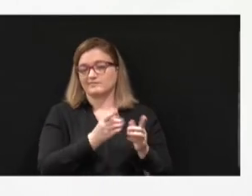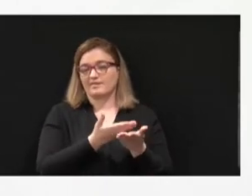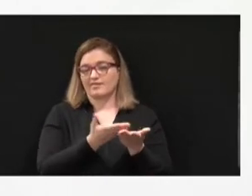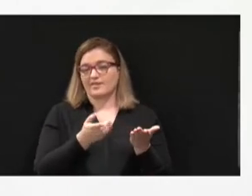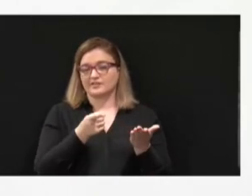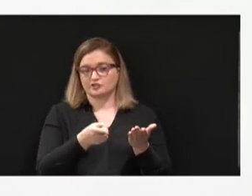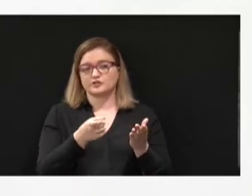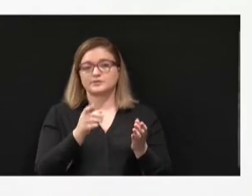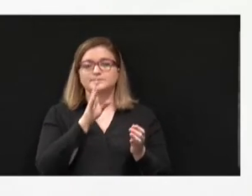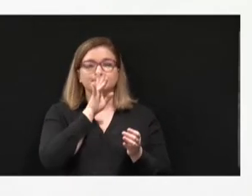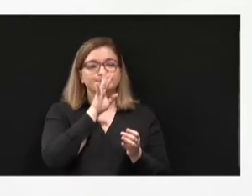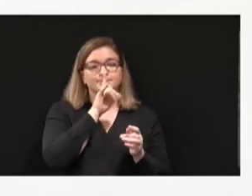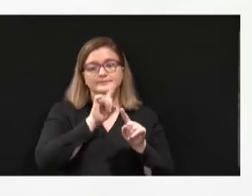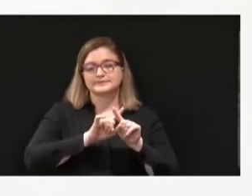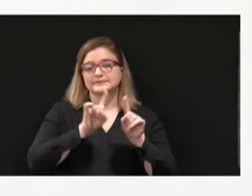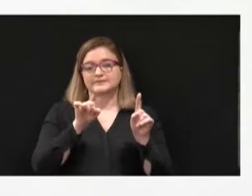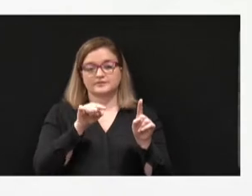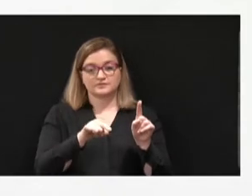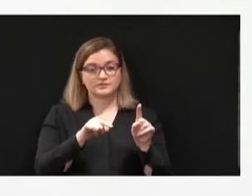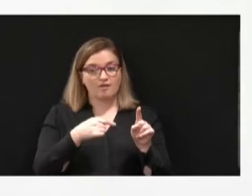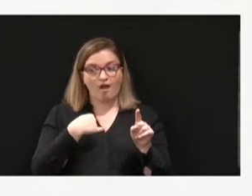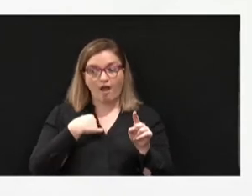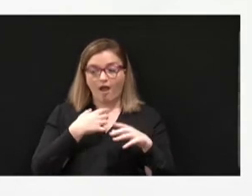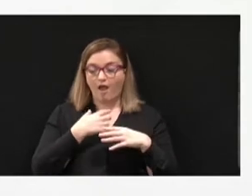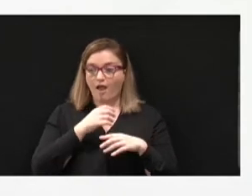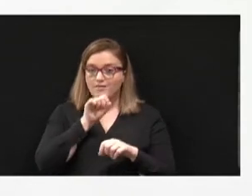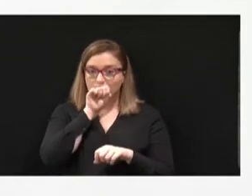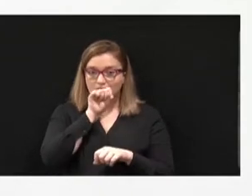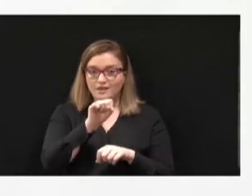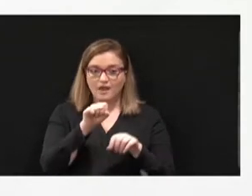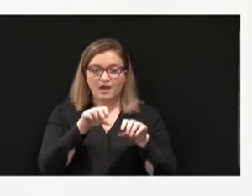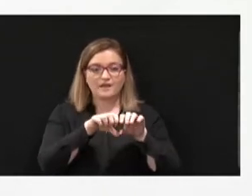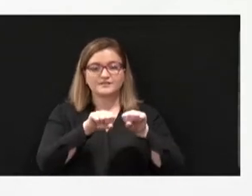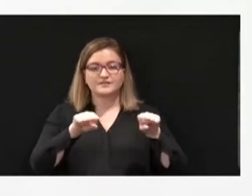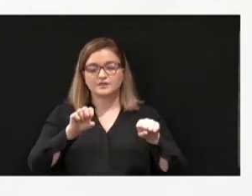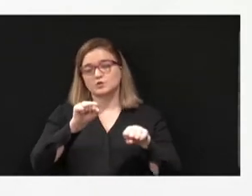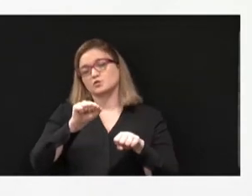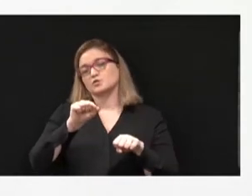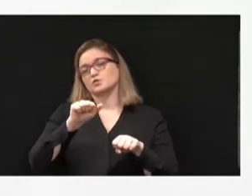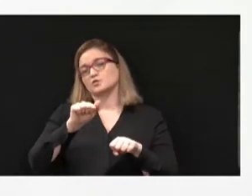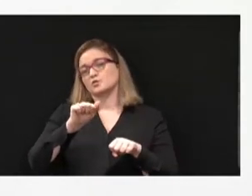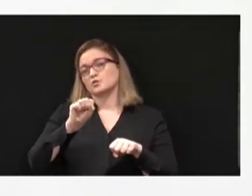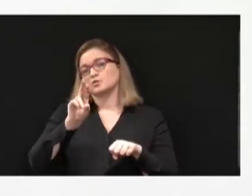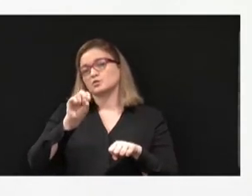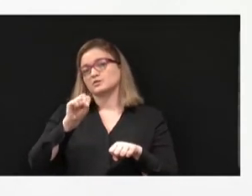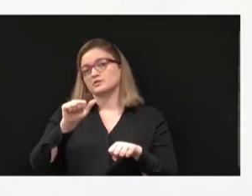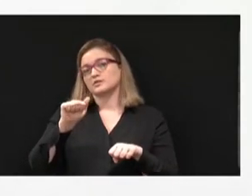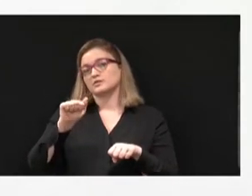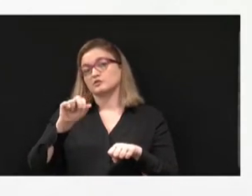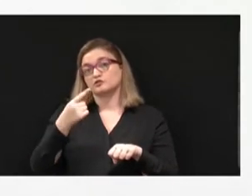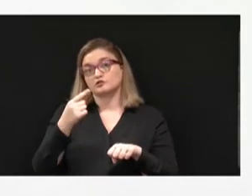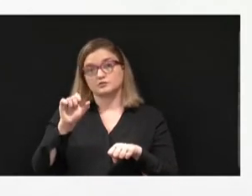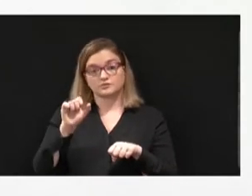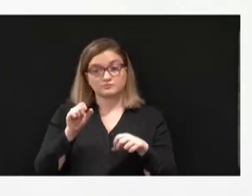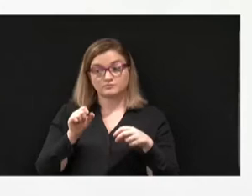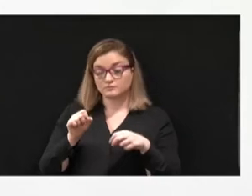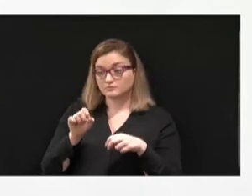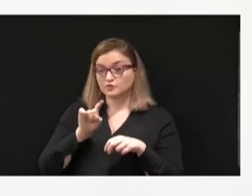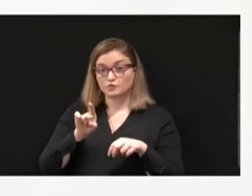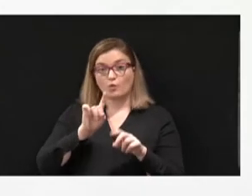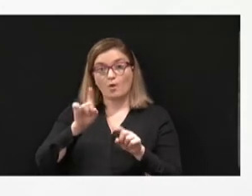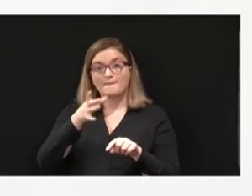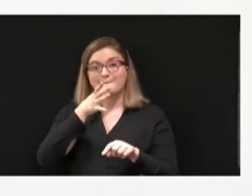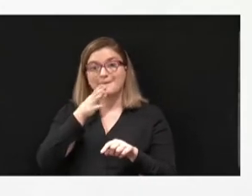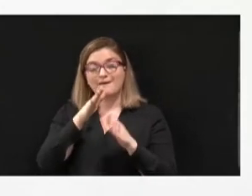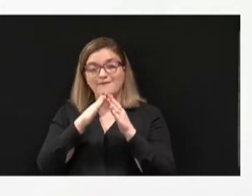sausage. And when she would go to her best friend's house, she and her mother would say, do you want sausage or bacon? She would always